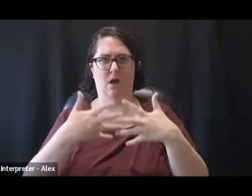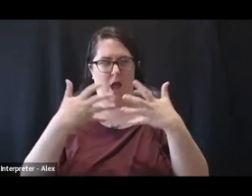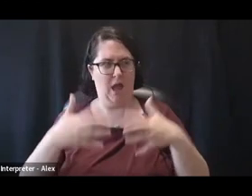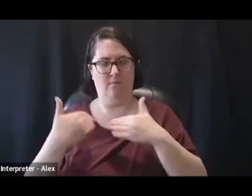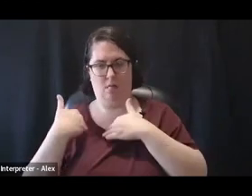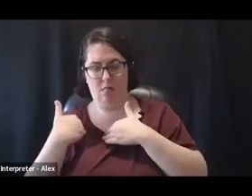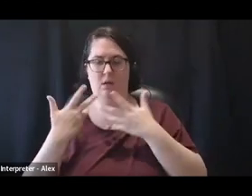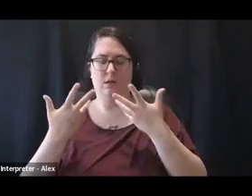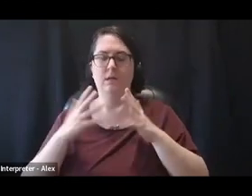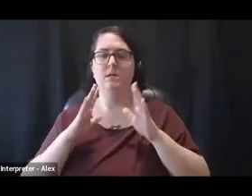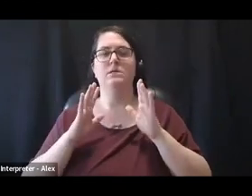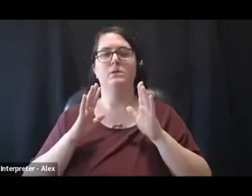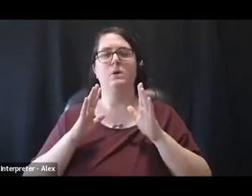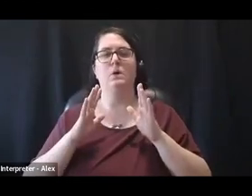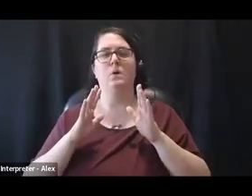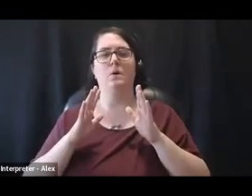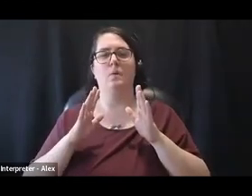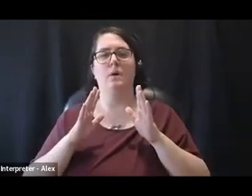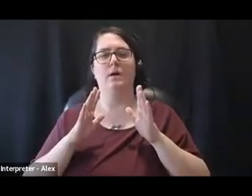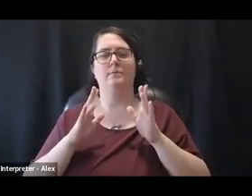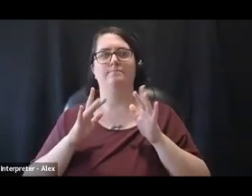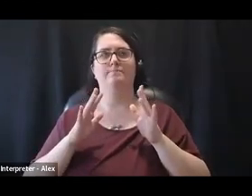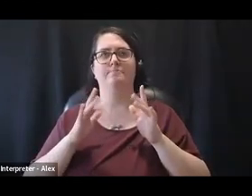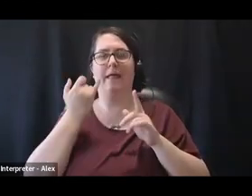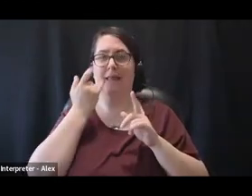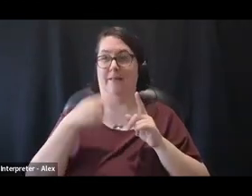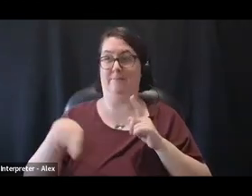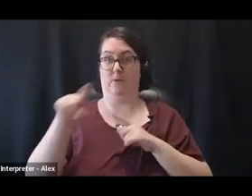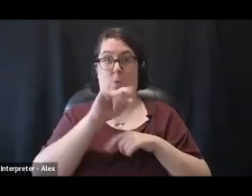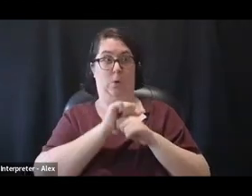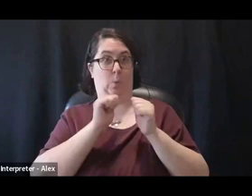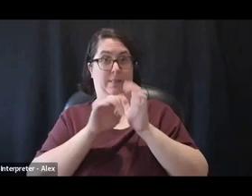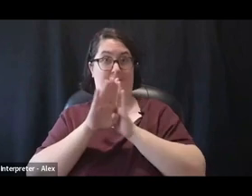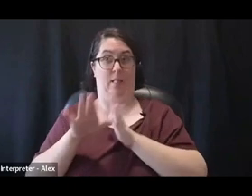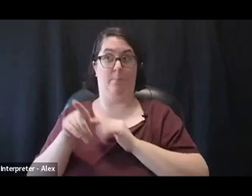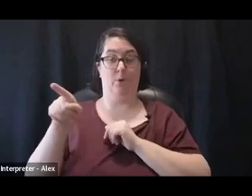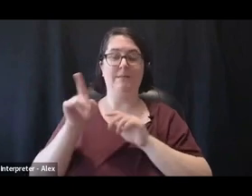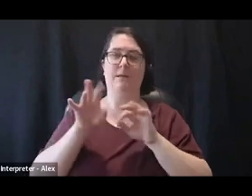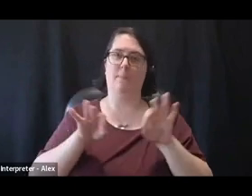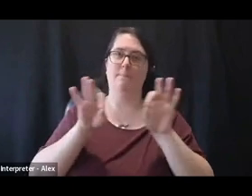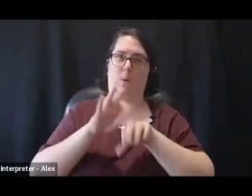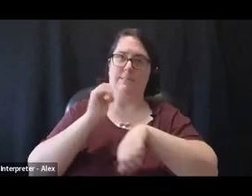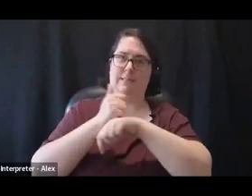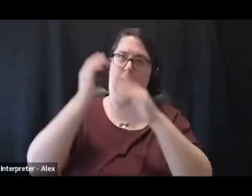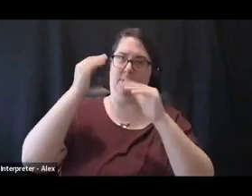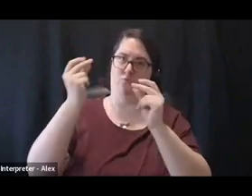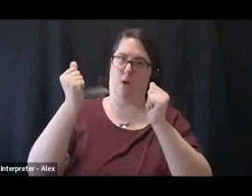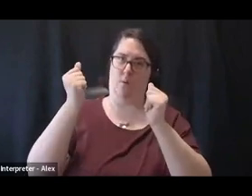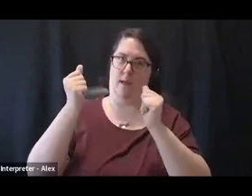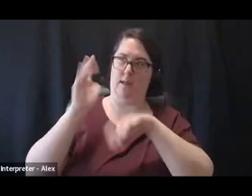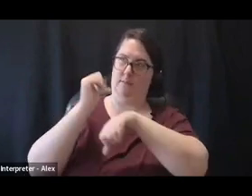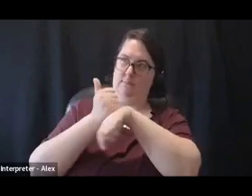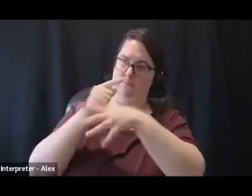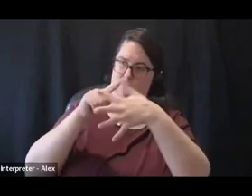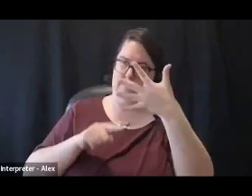think it's really important if you are working with a developer just to set those expectations ahead of time.